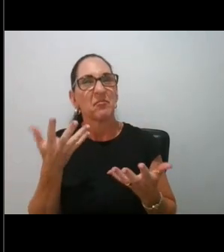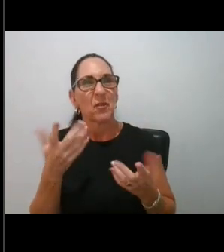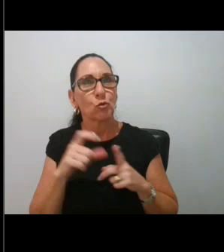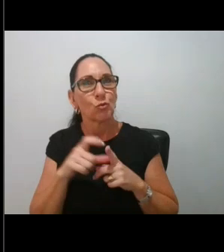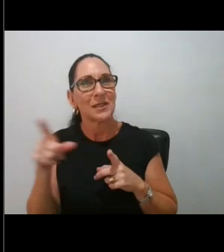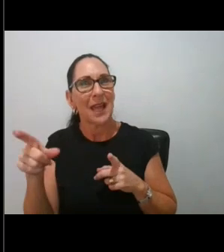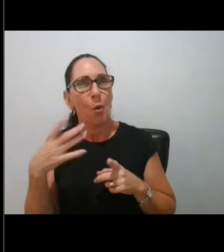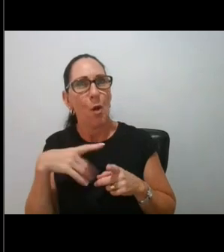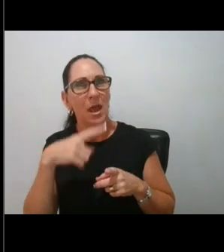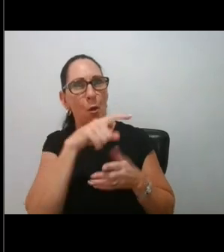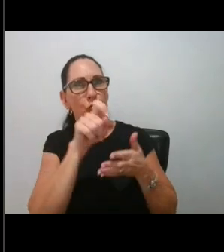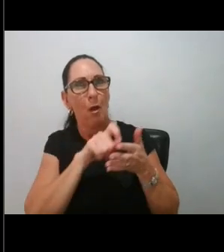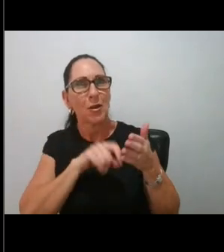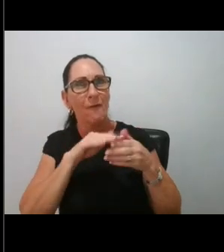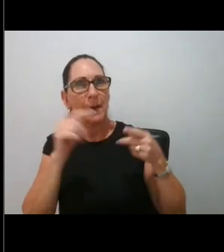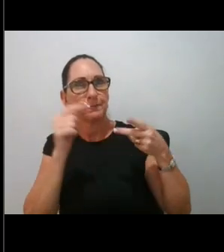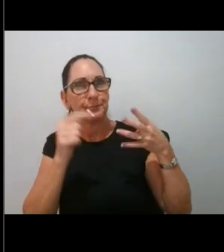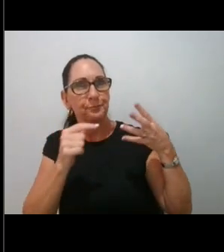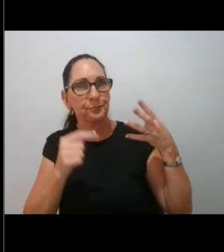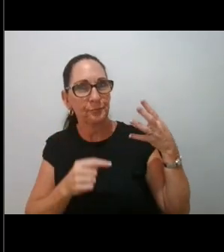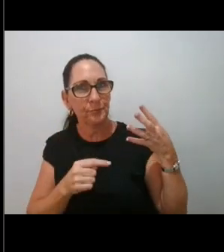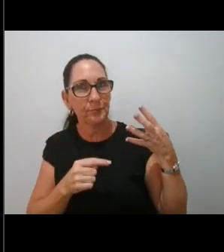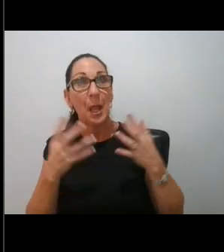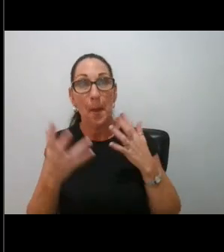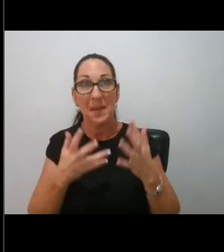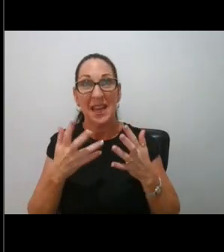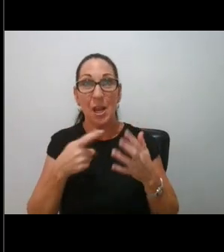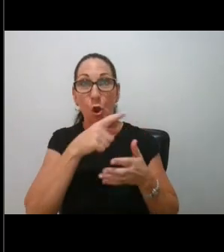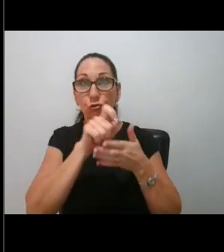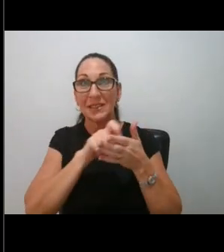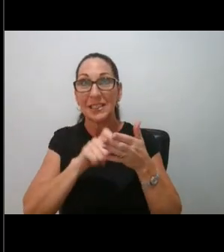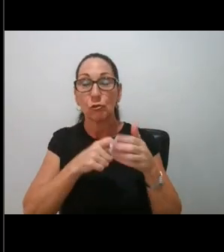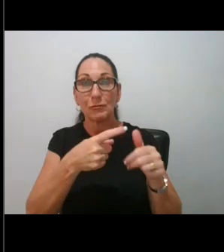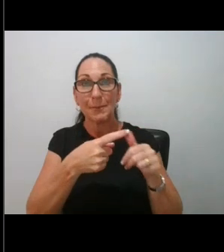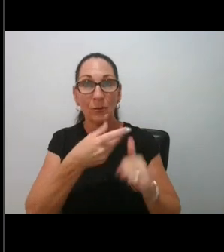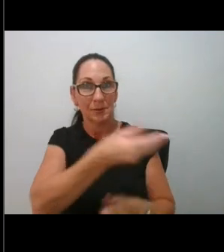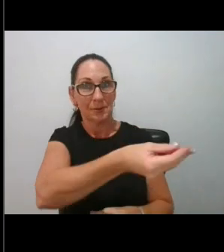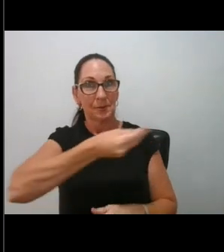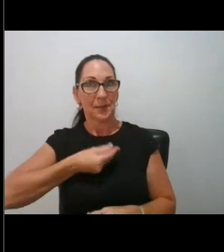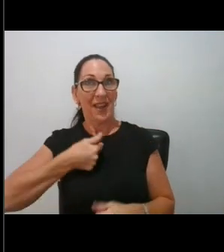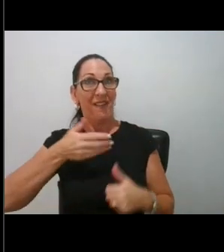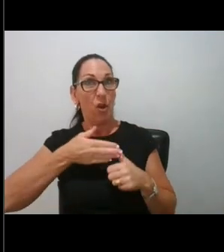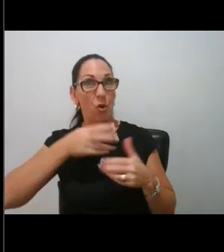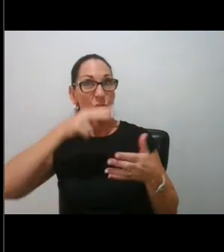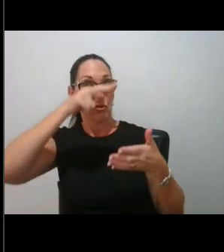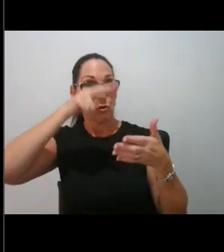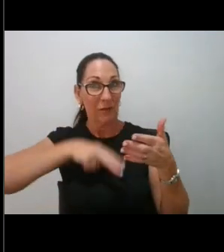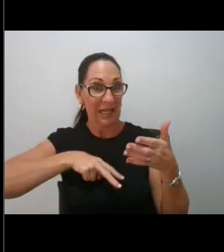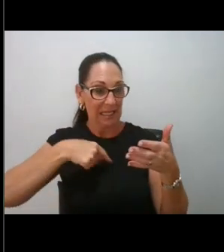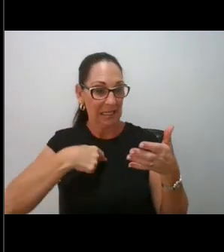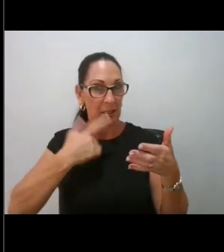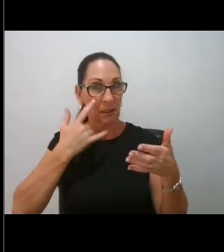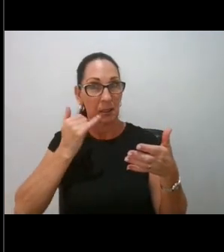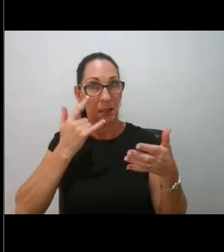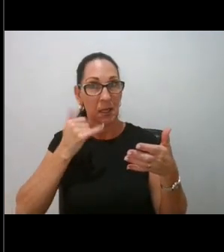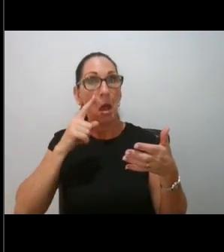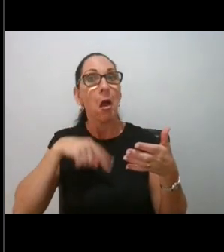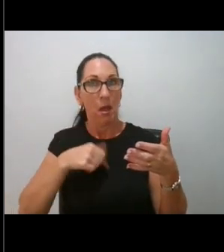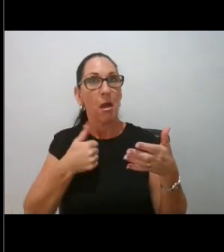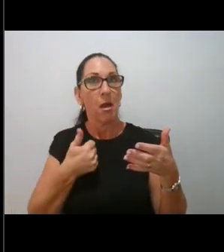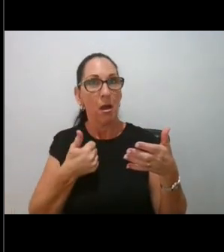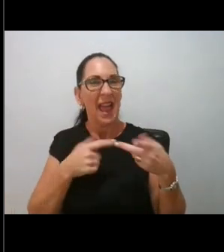written response also comes back through us. So if there's anything in that response that we think may not land well, we'll then do a bit more work with